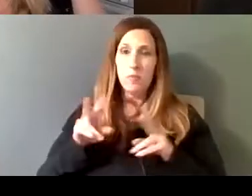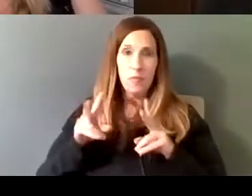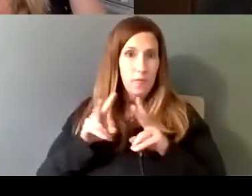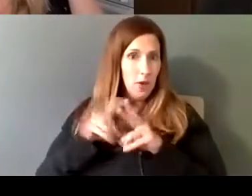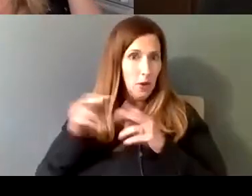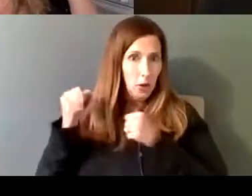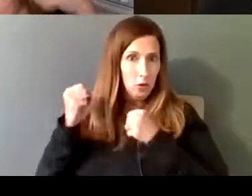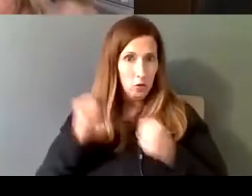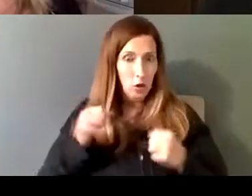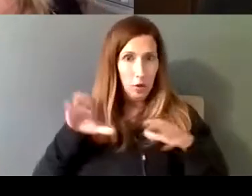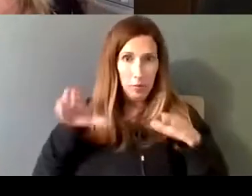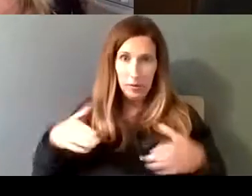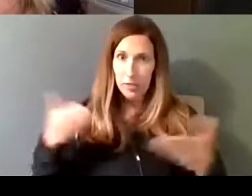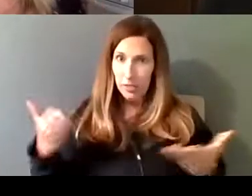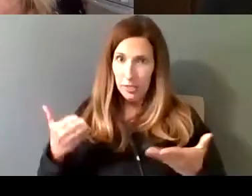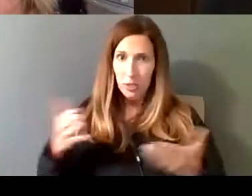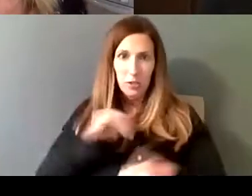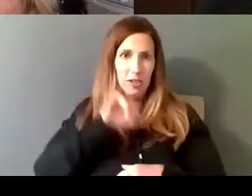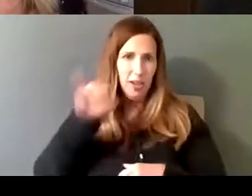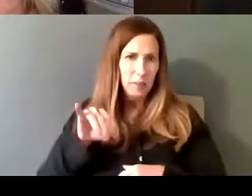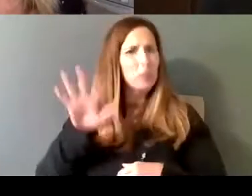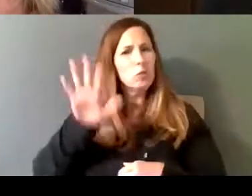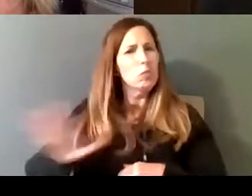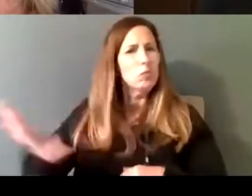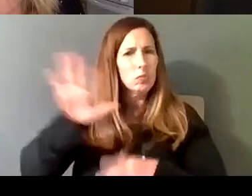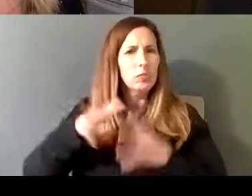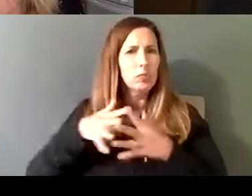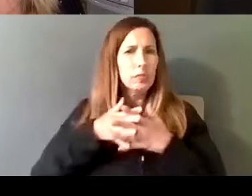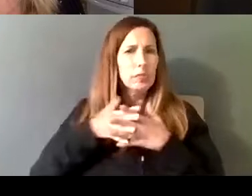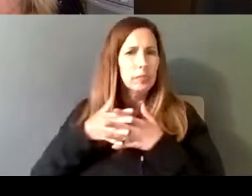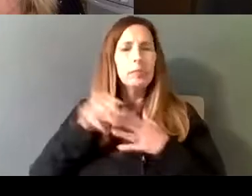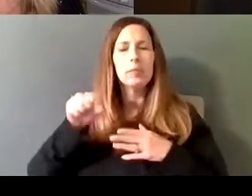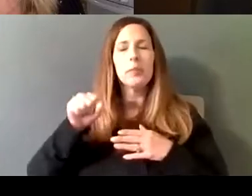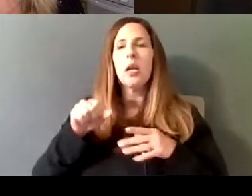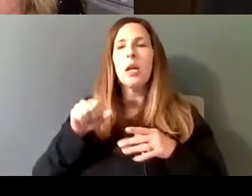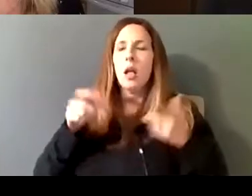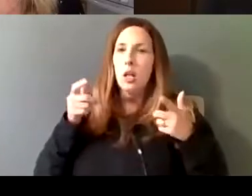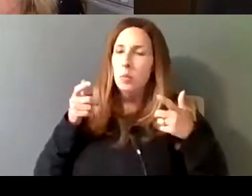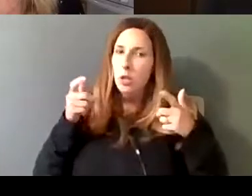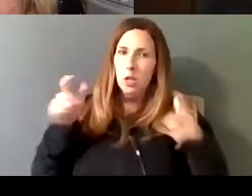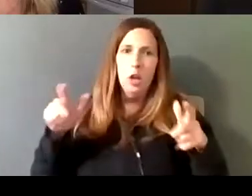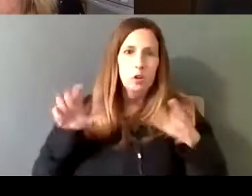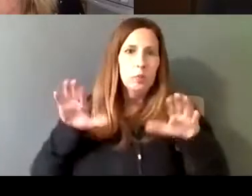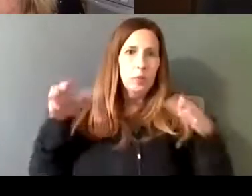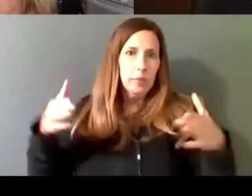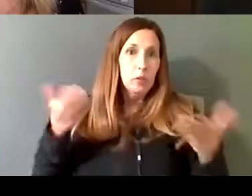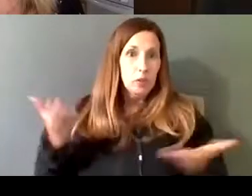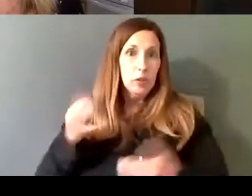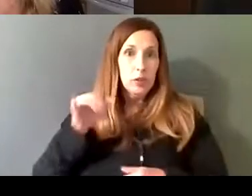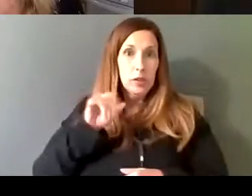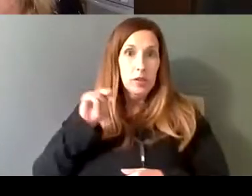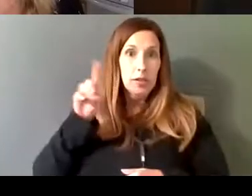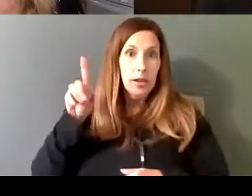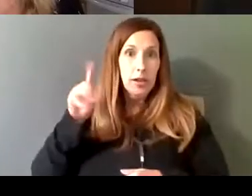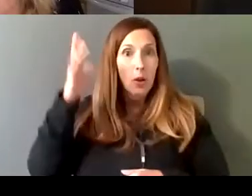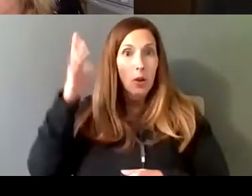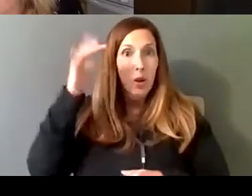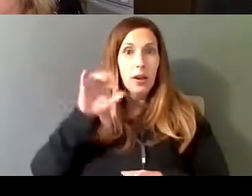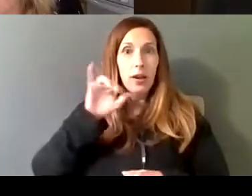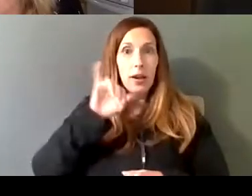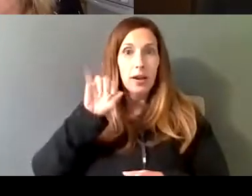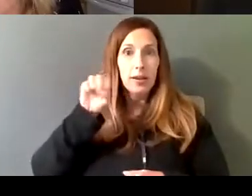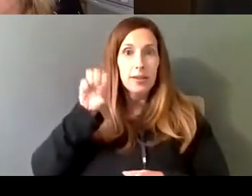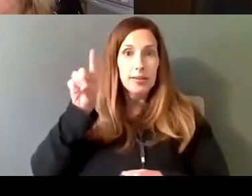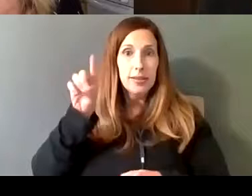in Indianapolis as well as nationally. There is a large population here in Indiana due to the Indiana School for the